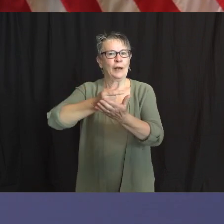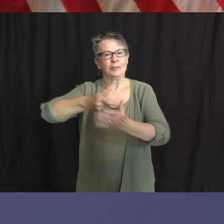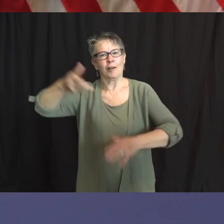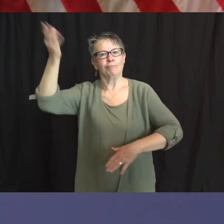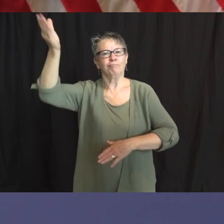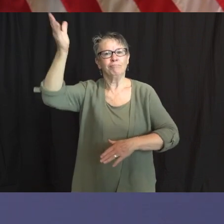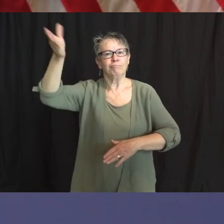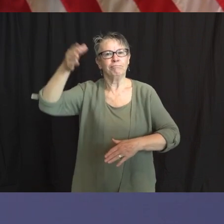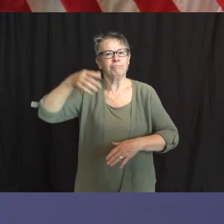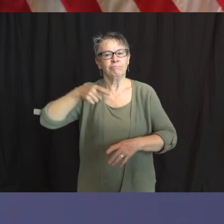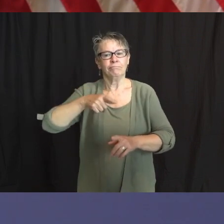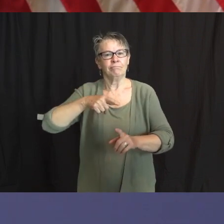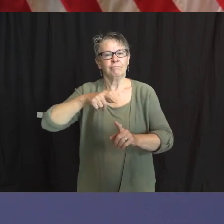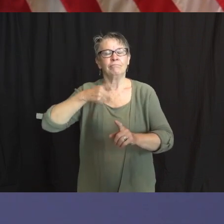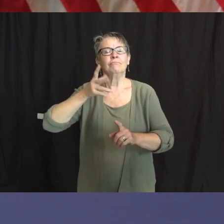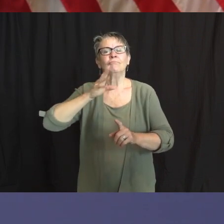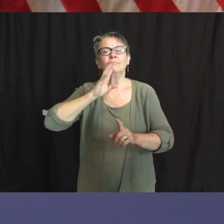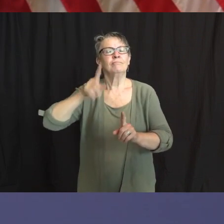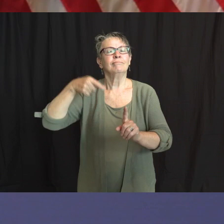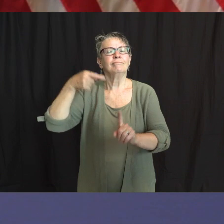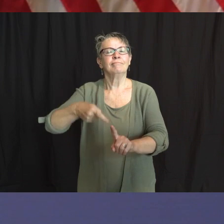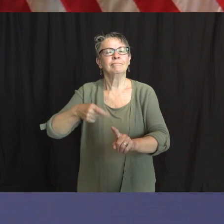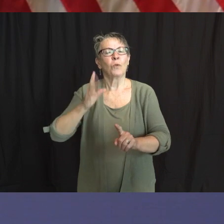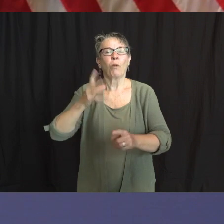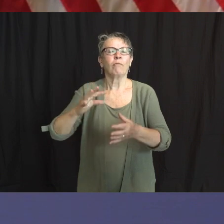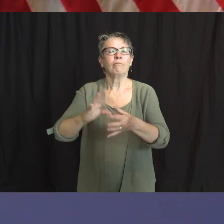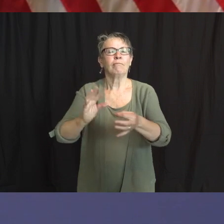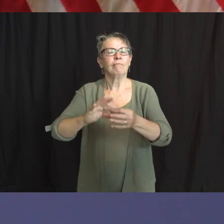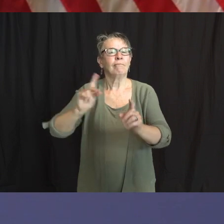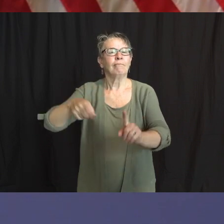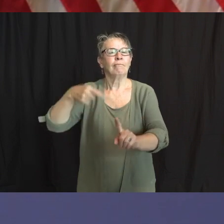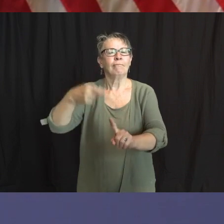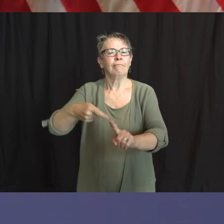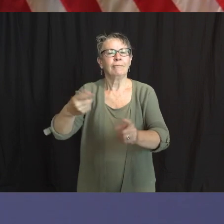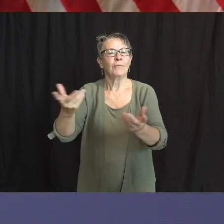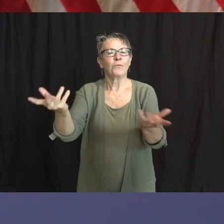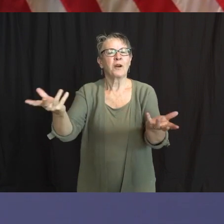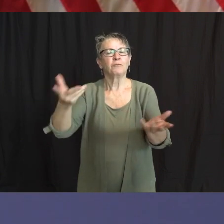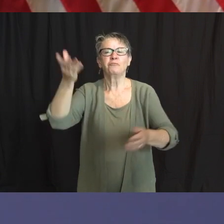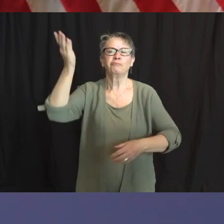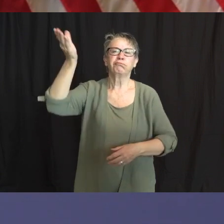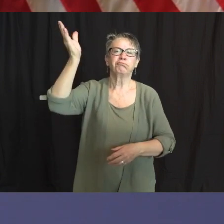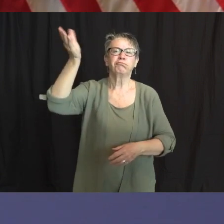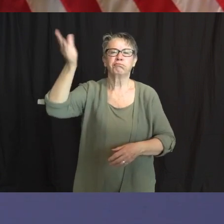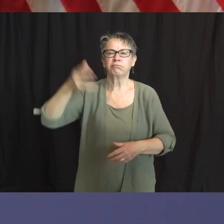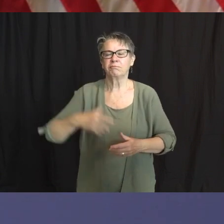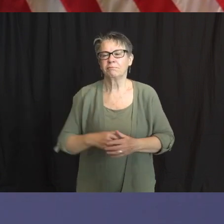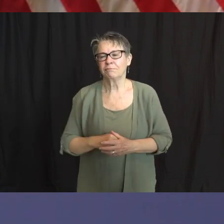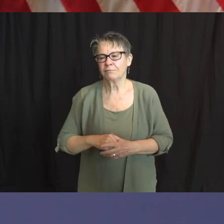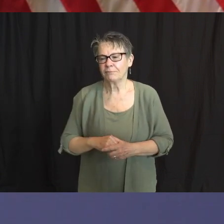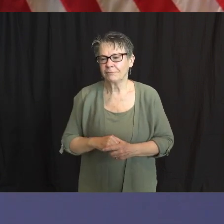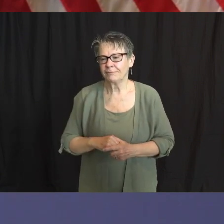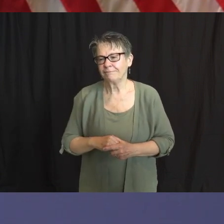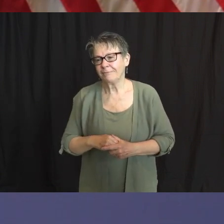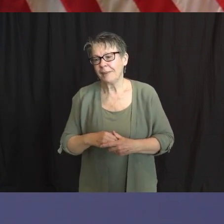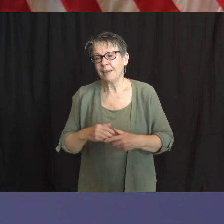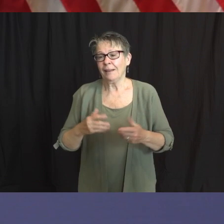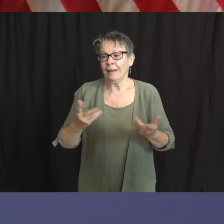should students, should moms and dads hold out hope that we can somehow have some form of an in-person